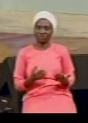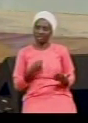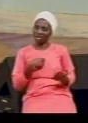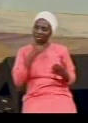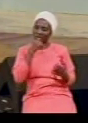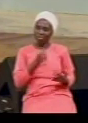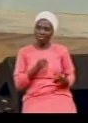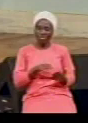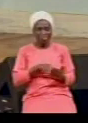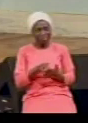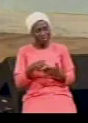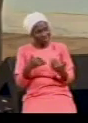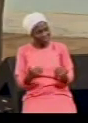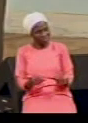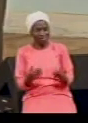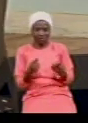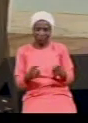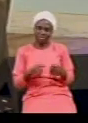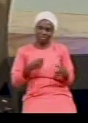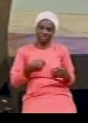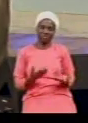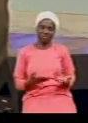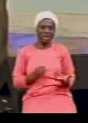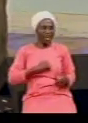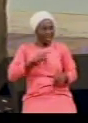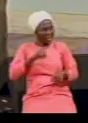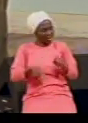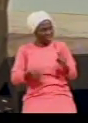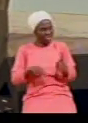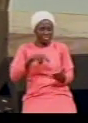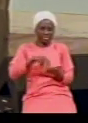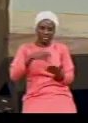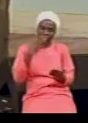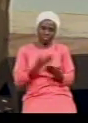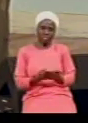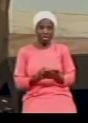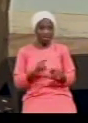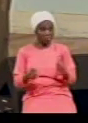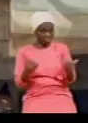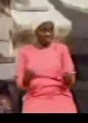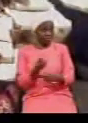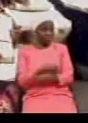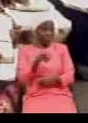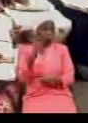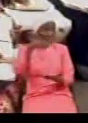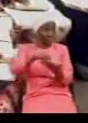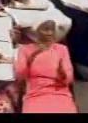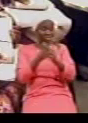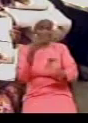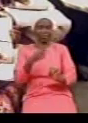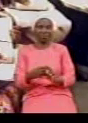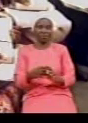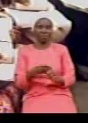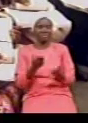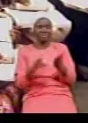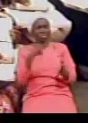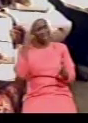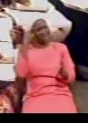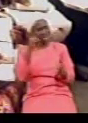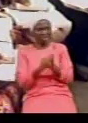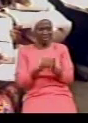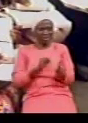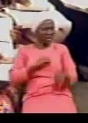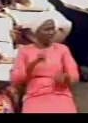is coming. I can barely stand, today you will stand. I can barely walk, today you